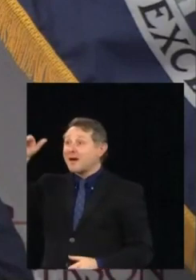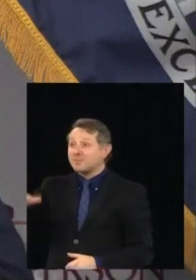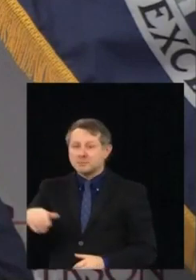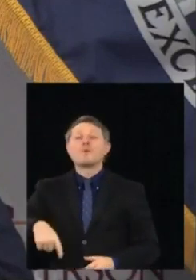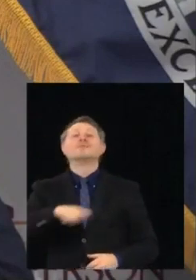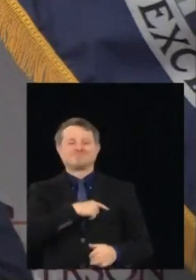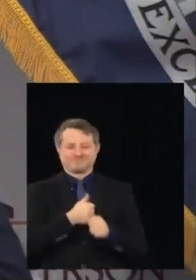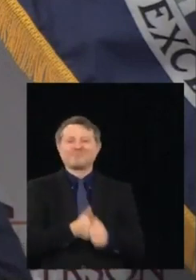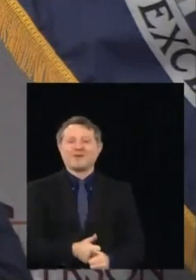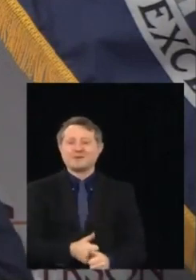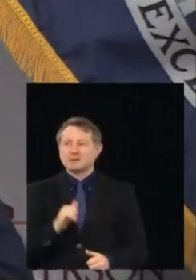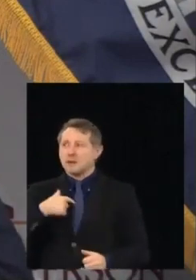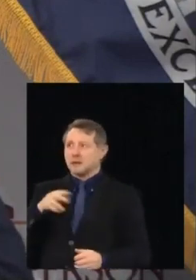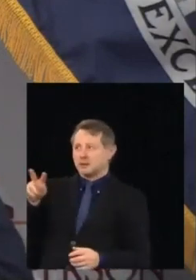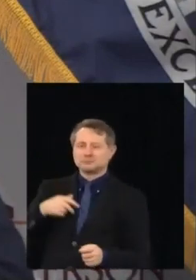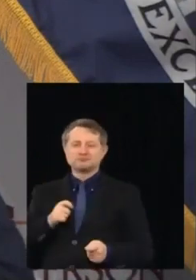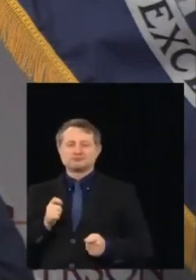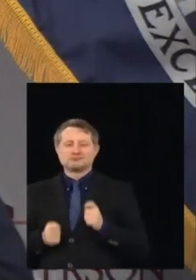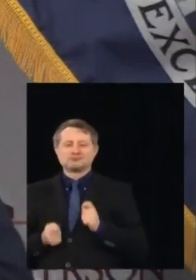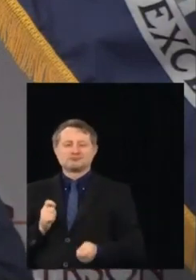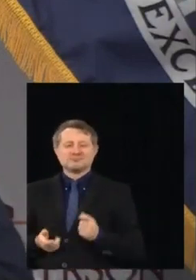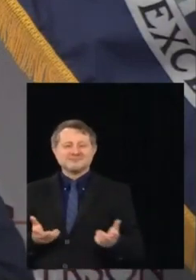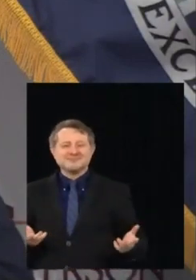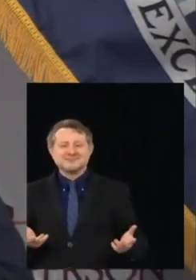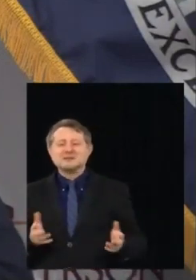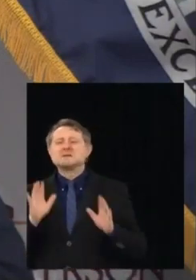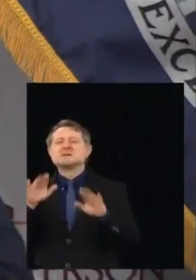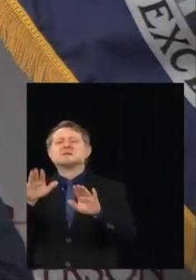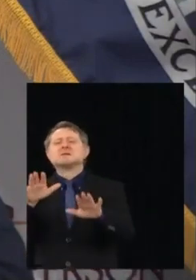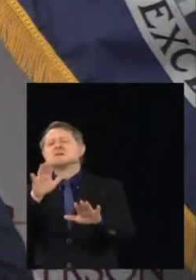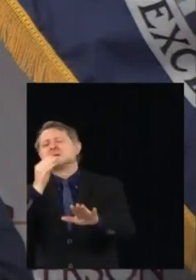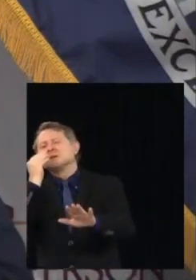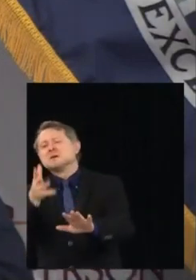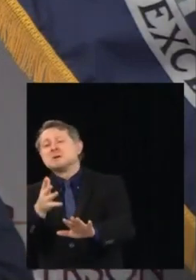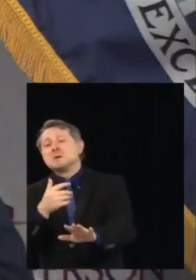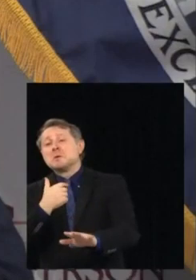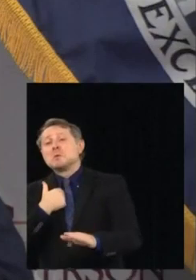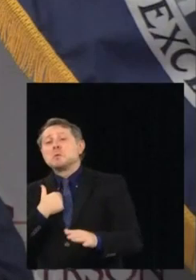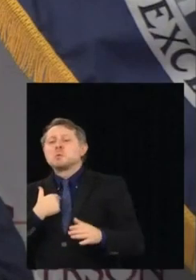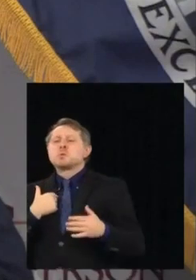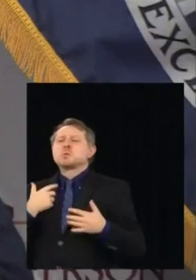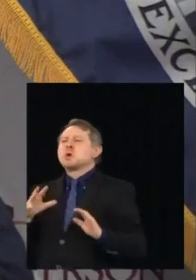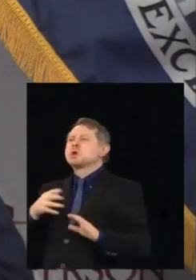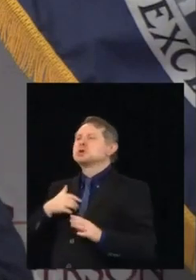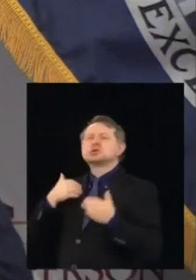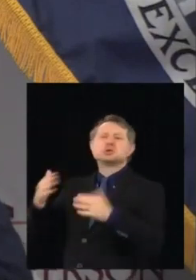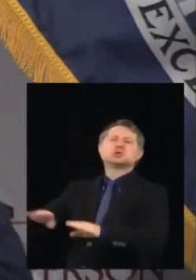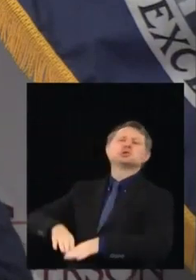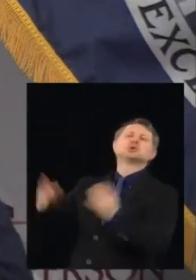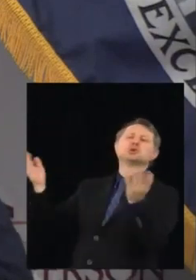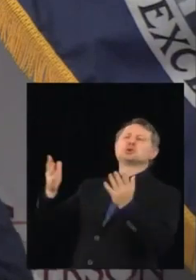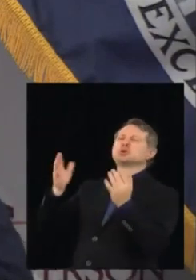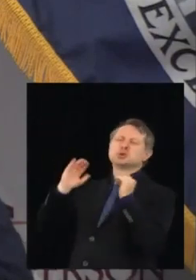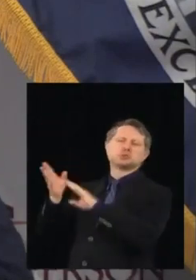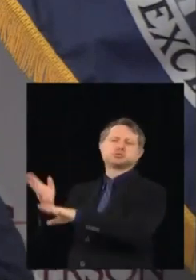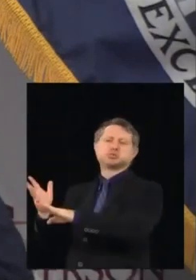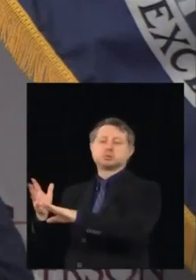by every day. So it's not, okay, we were reopened and now we're reopened, period.